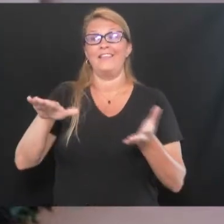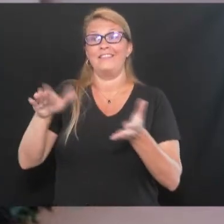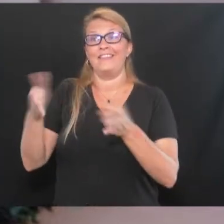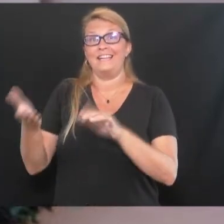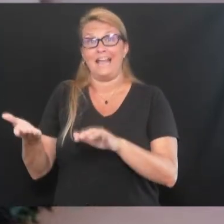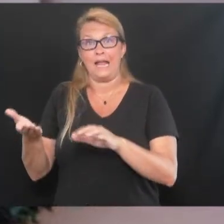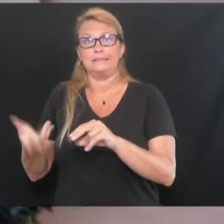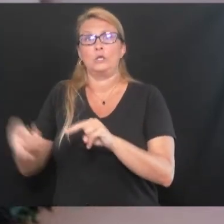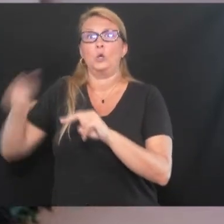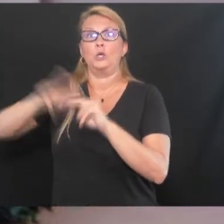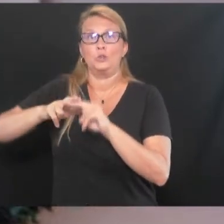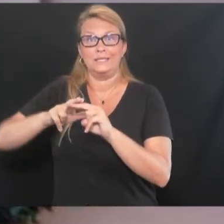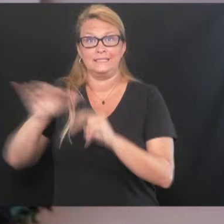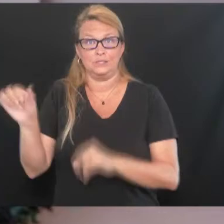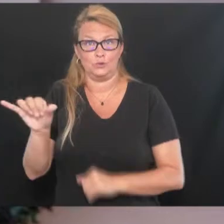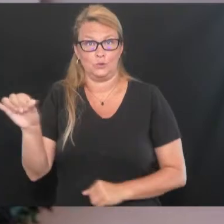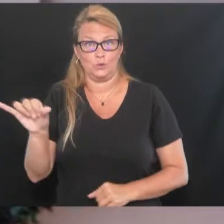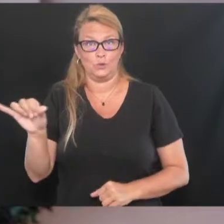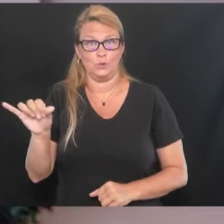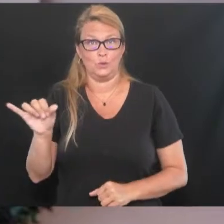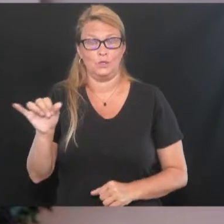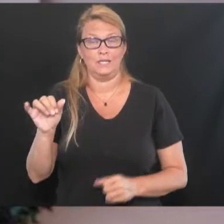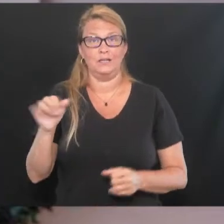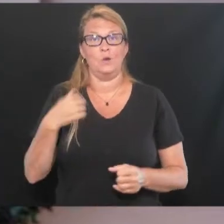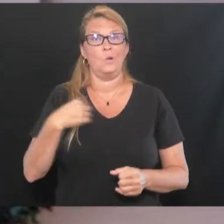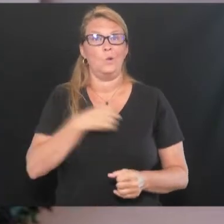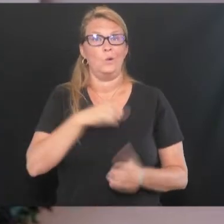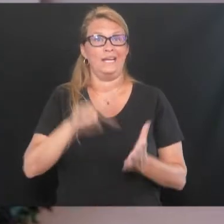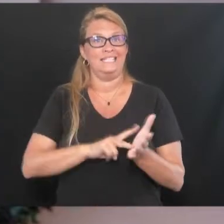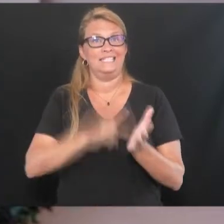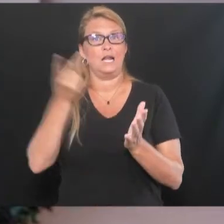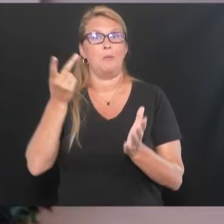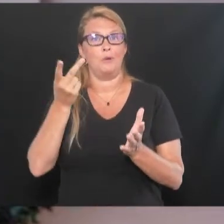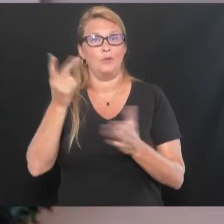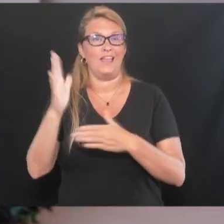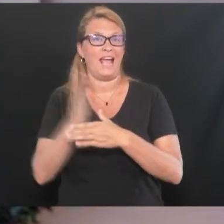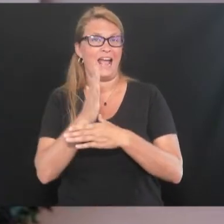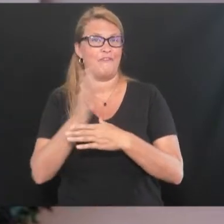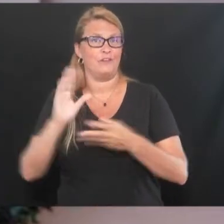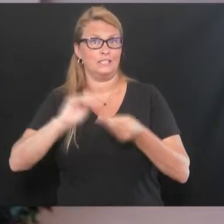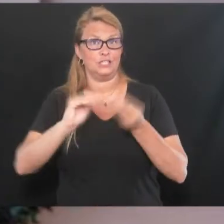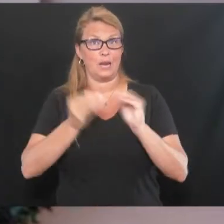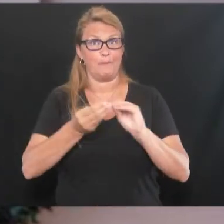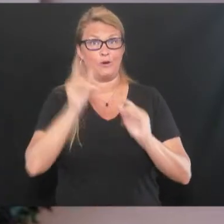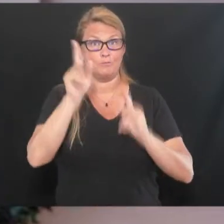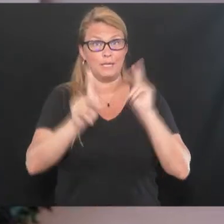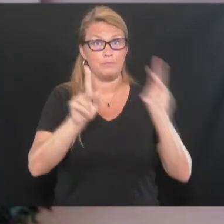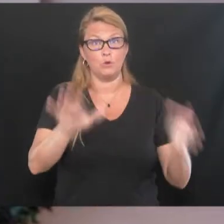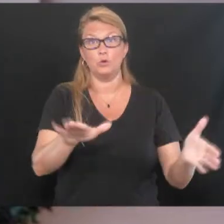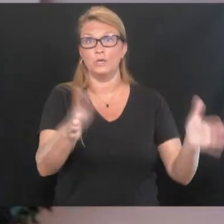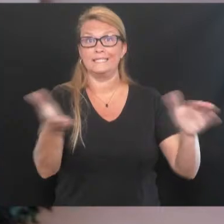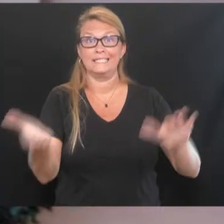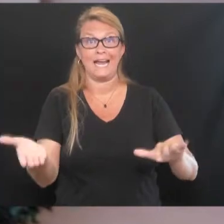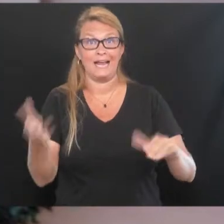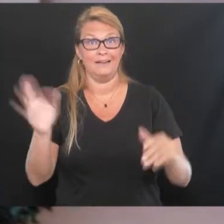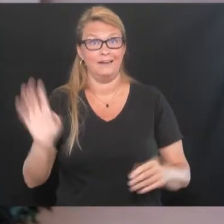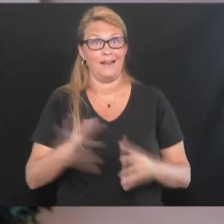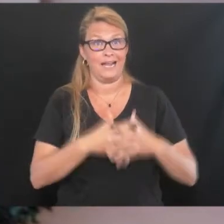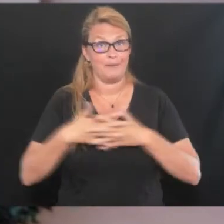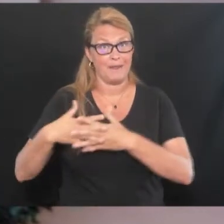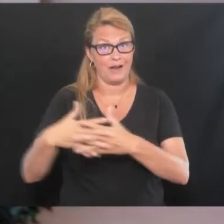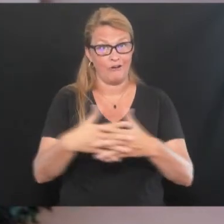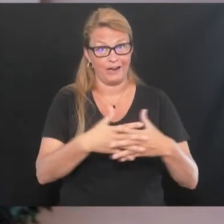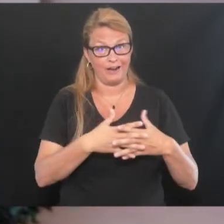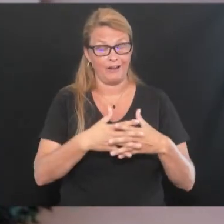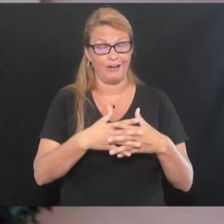pick up. Over the last couple of weeks, we've doubled the average number of people dying in the United States from COVID-19. And